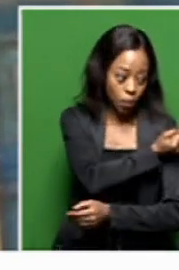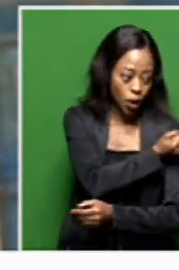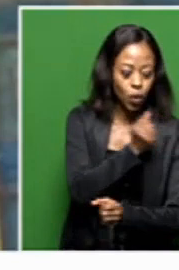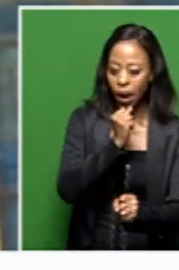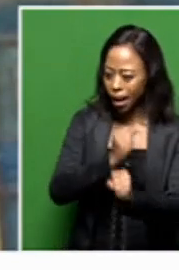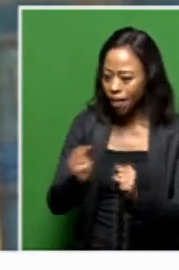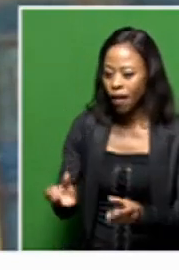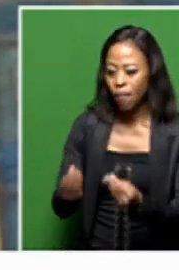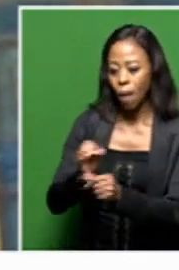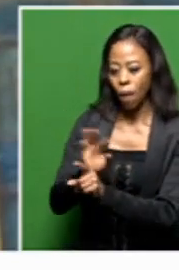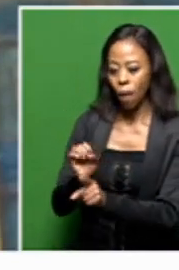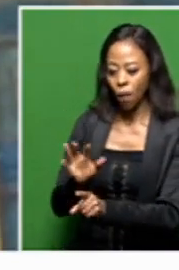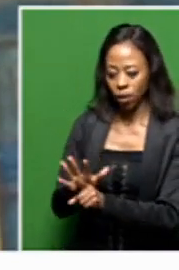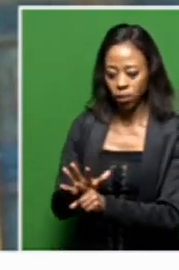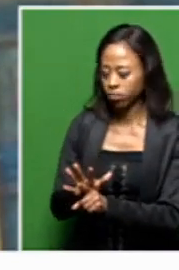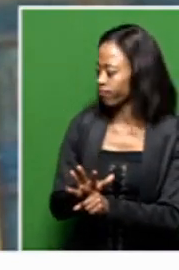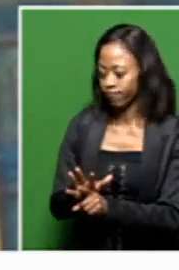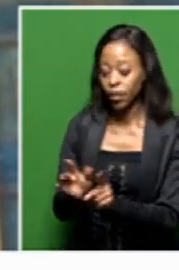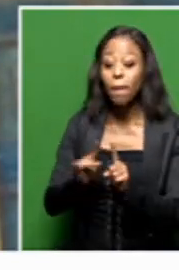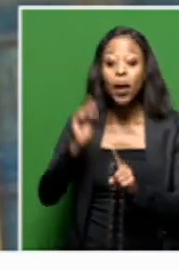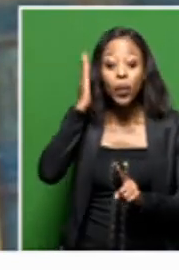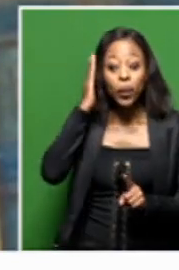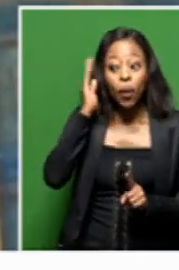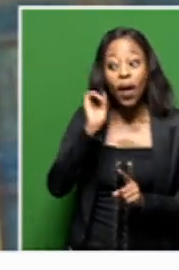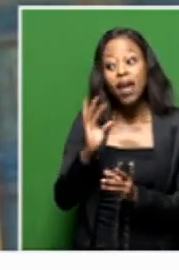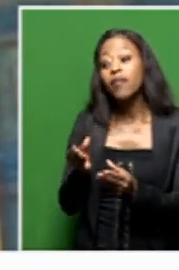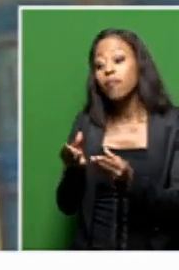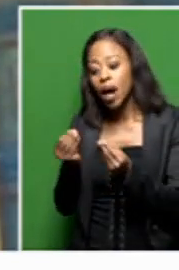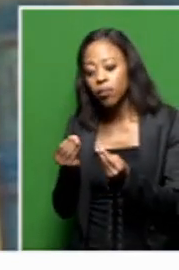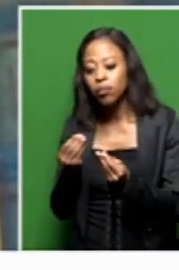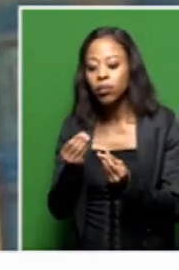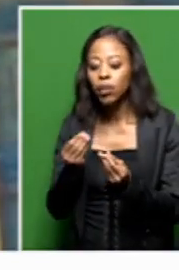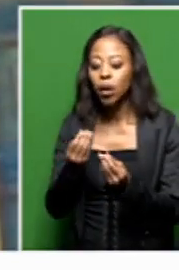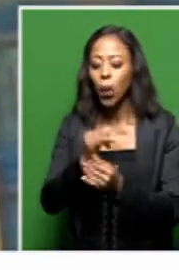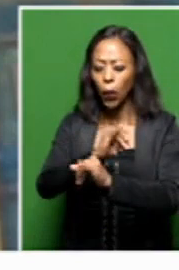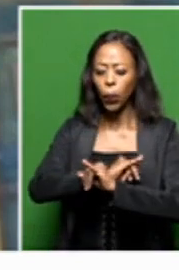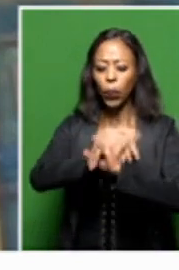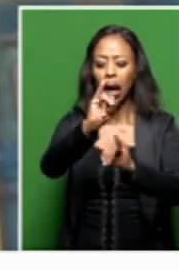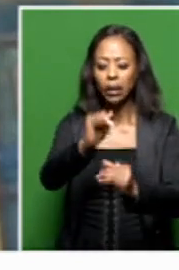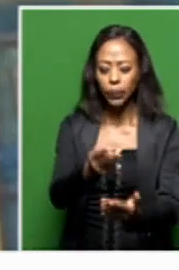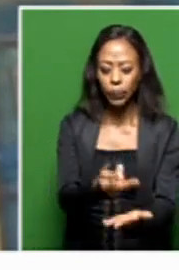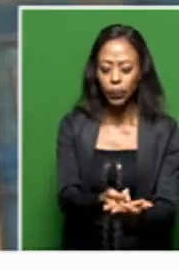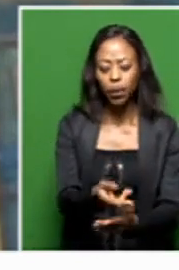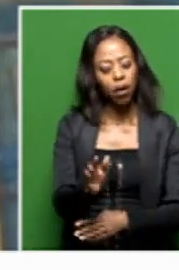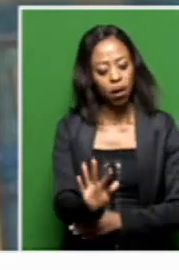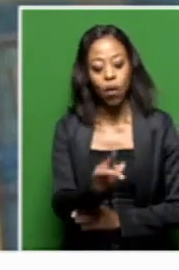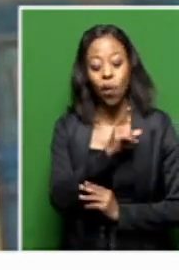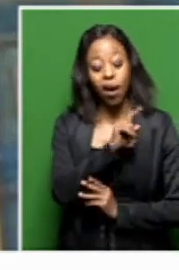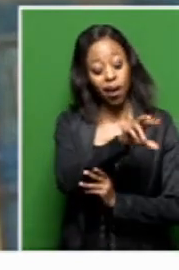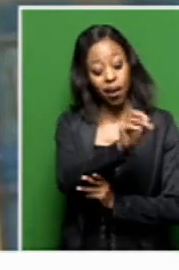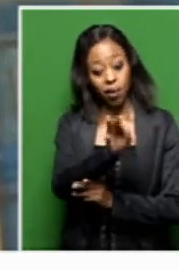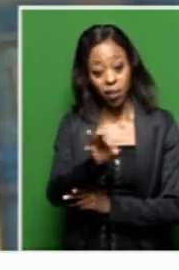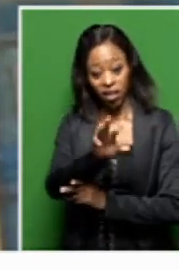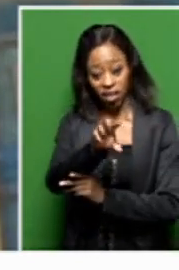clearly that it prevents severe infection. So right now, sitting in the hospitals, more than 80% and up to 90% of patients